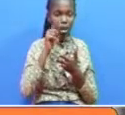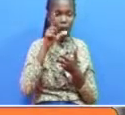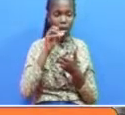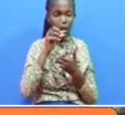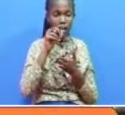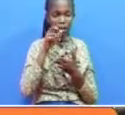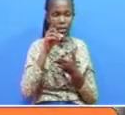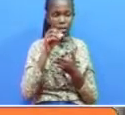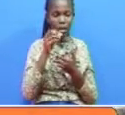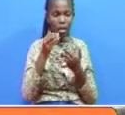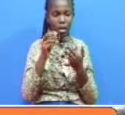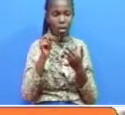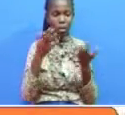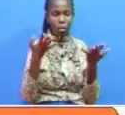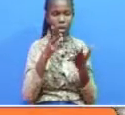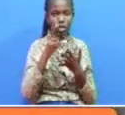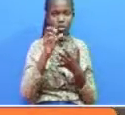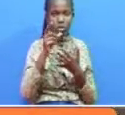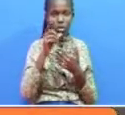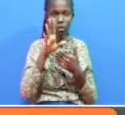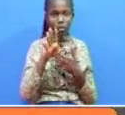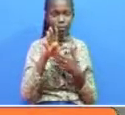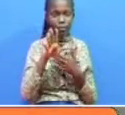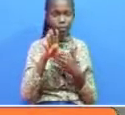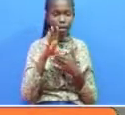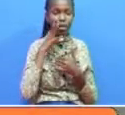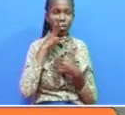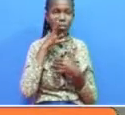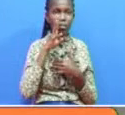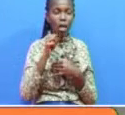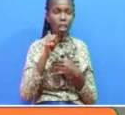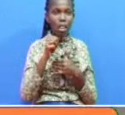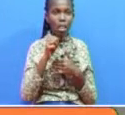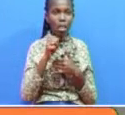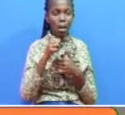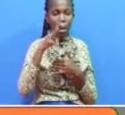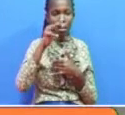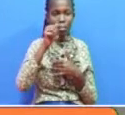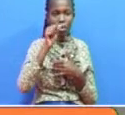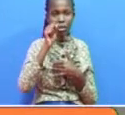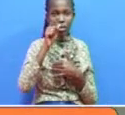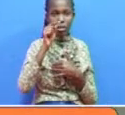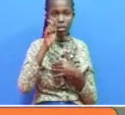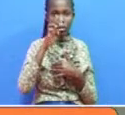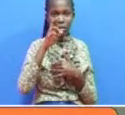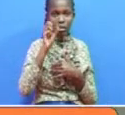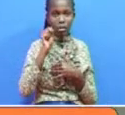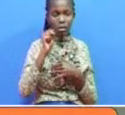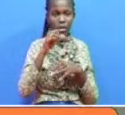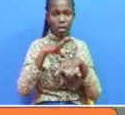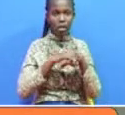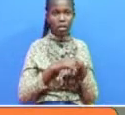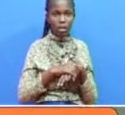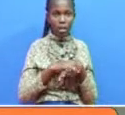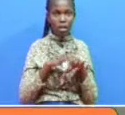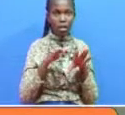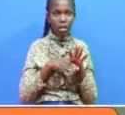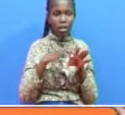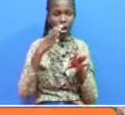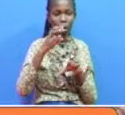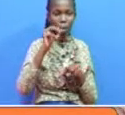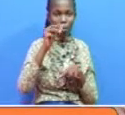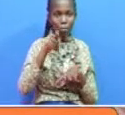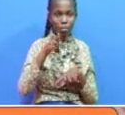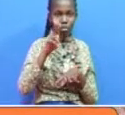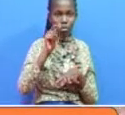walaki mwaka ni wangilili ne 15 unenyo siye valua wa masters maunduni maki miao kana computer and communication law.